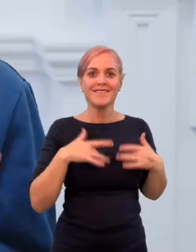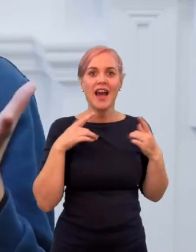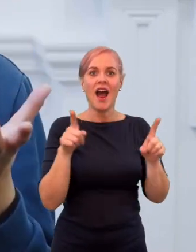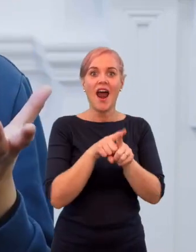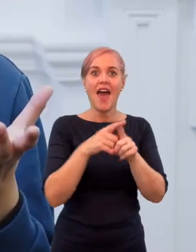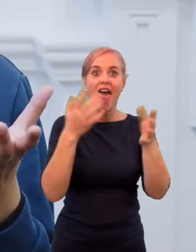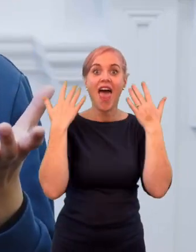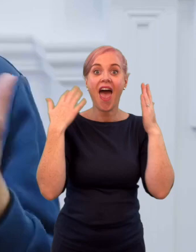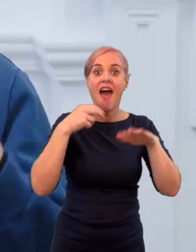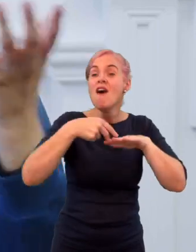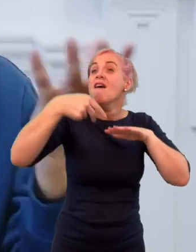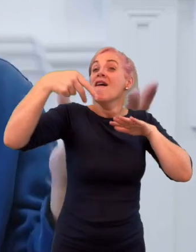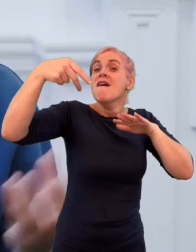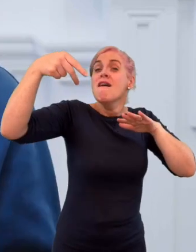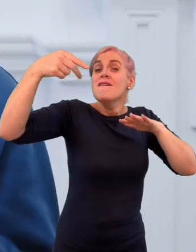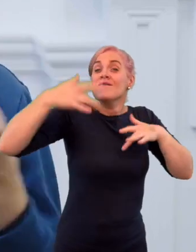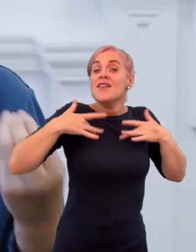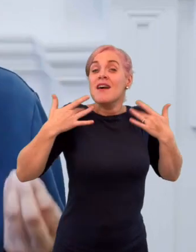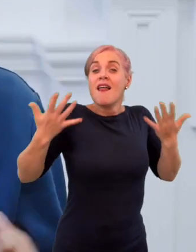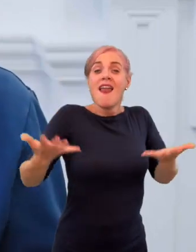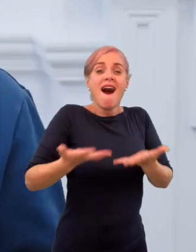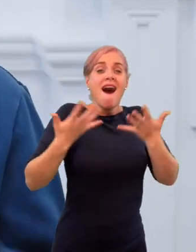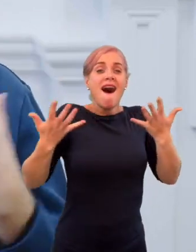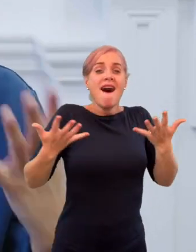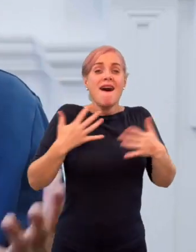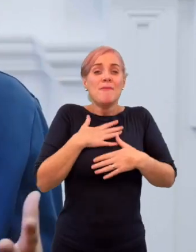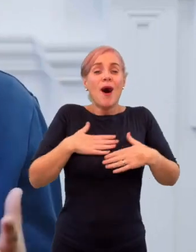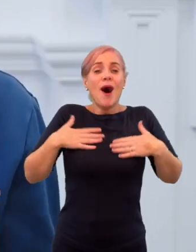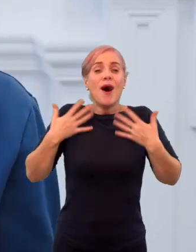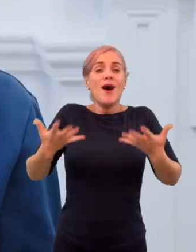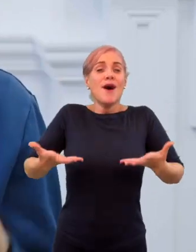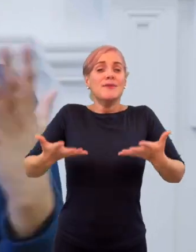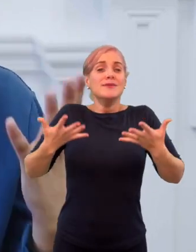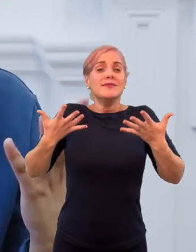of her feeling like she's in air and she's feeling light, and all of